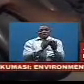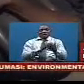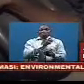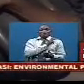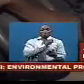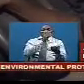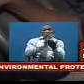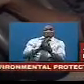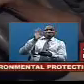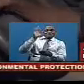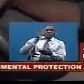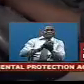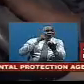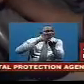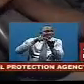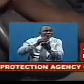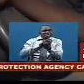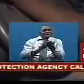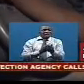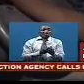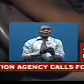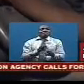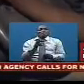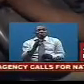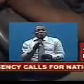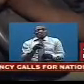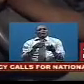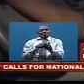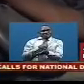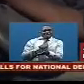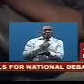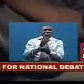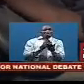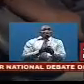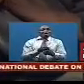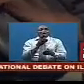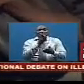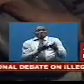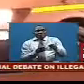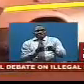going to stop me and I'm going to say, I'm going to say, I'm going to say,